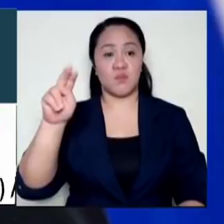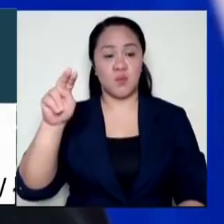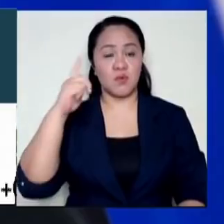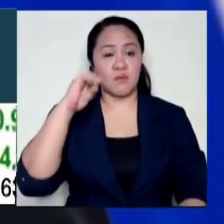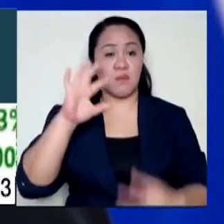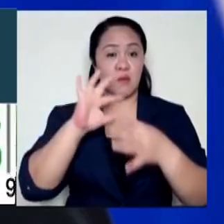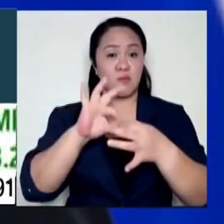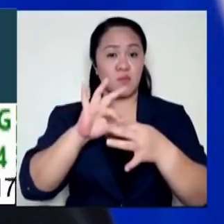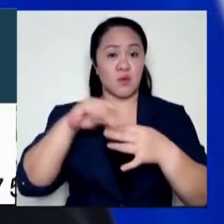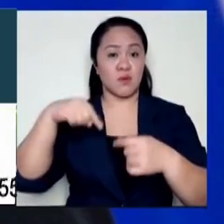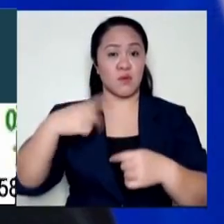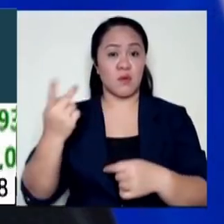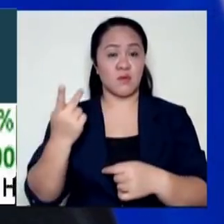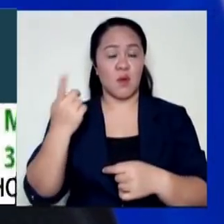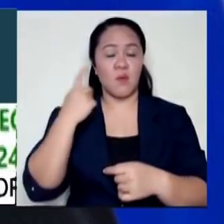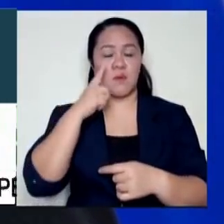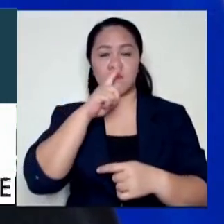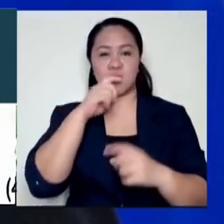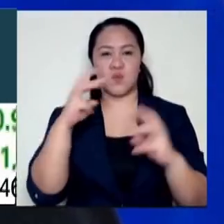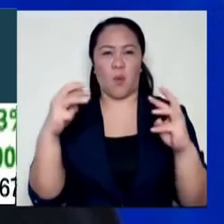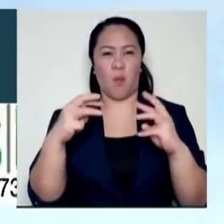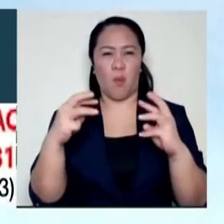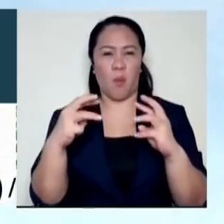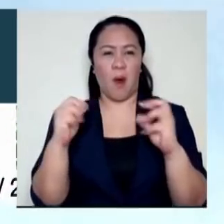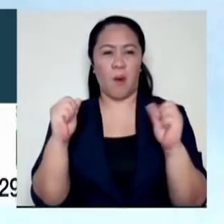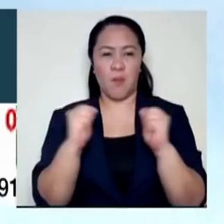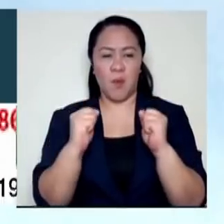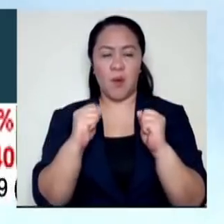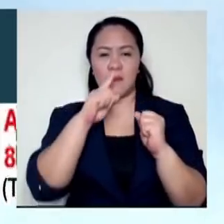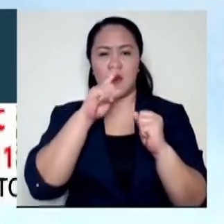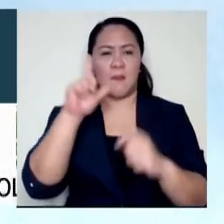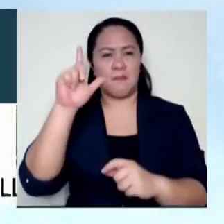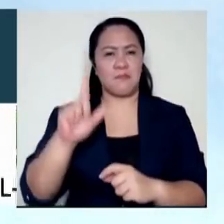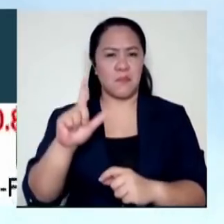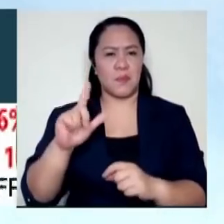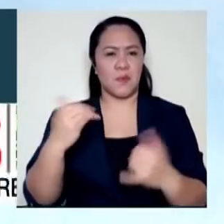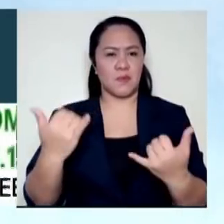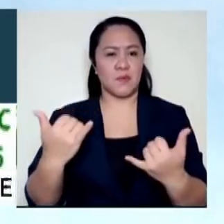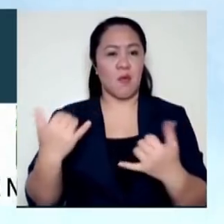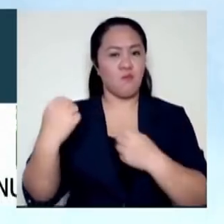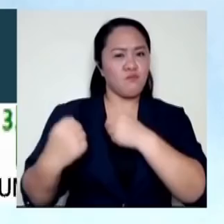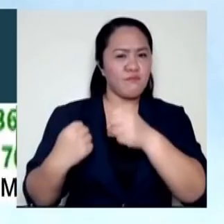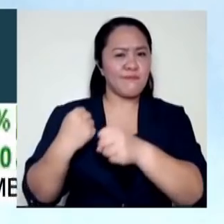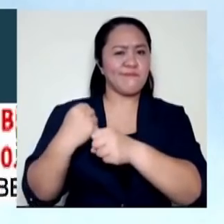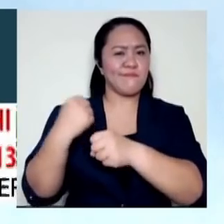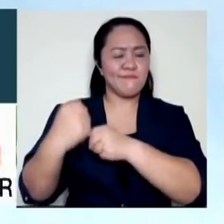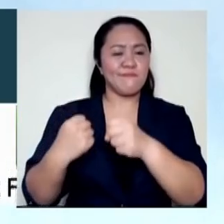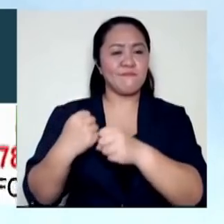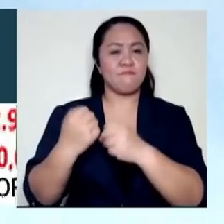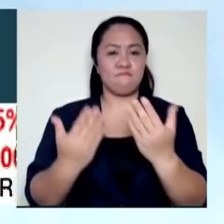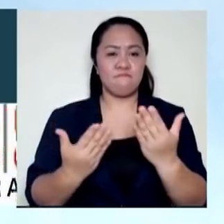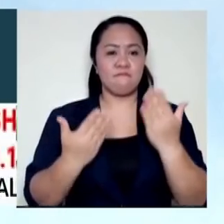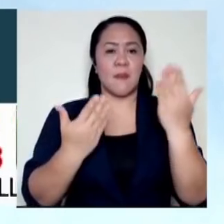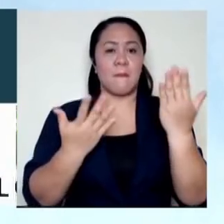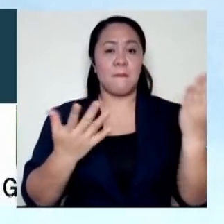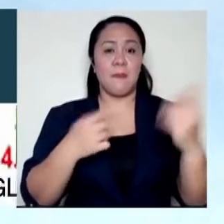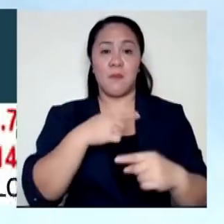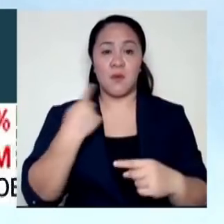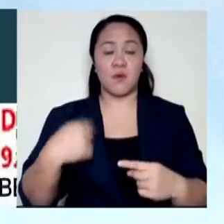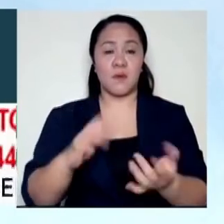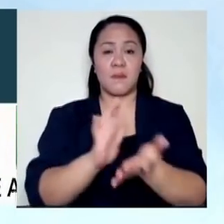two former Cold War foes were at their lowest point in years, and suggested Russia might be weaker than it